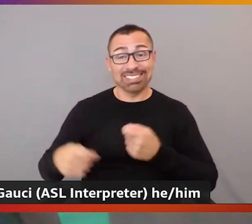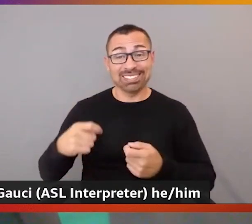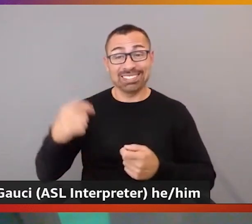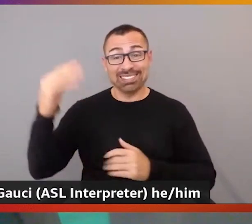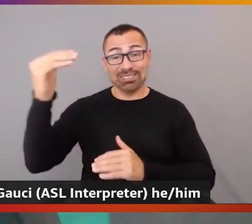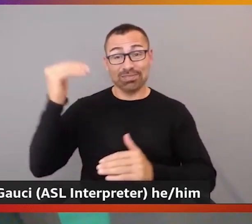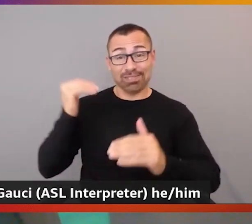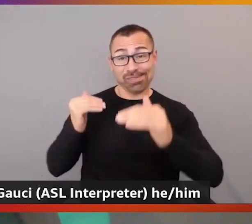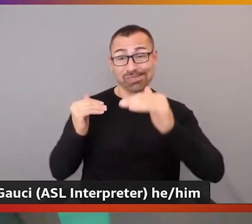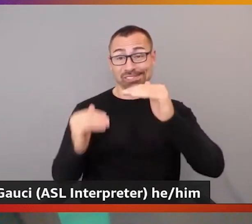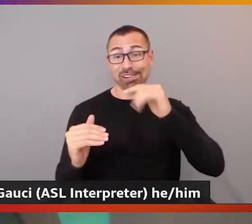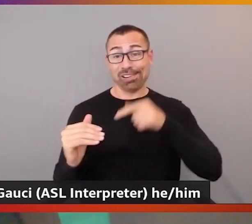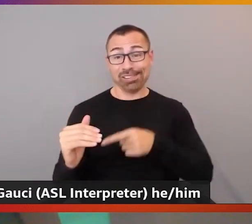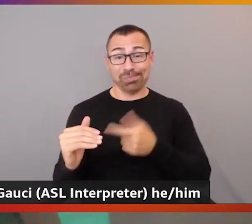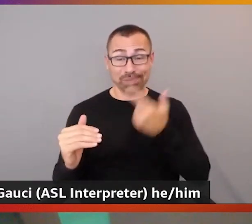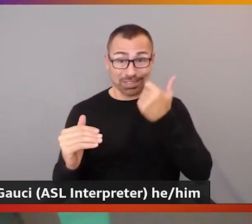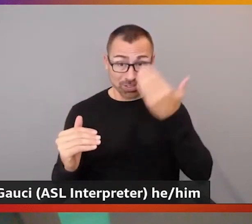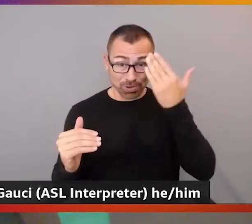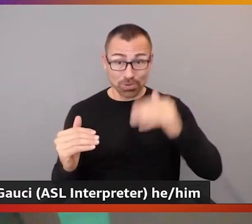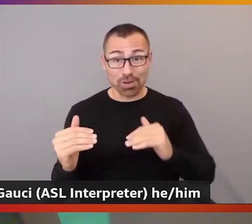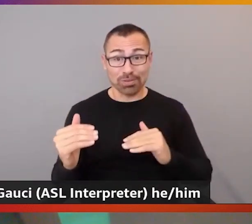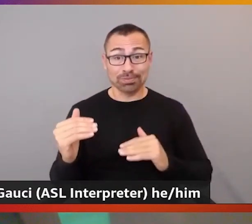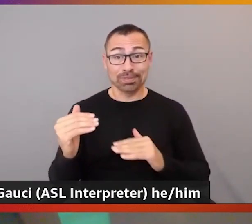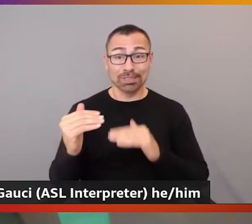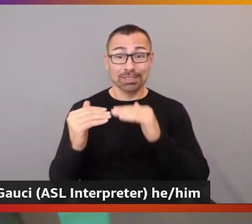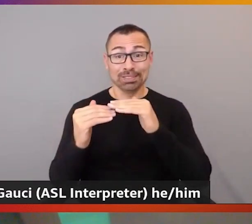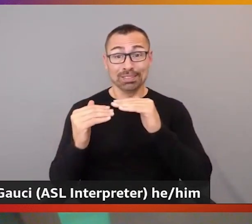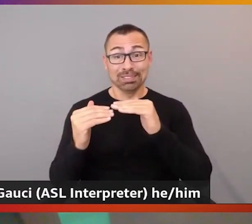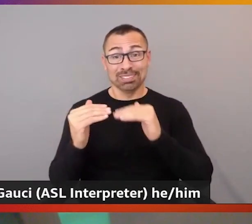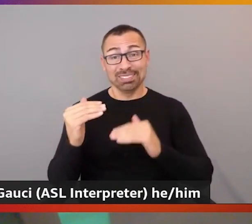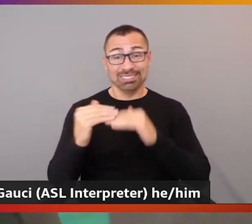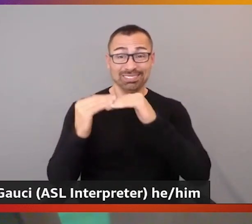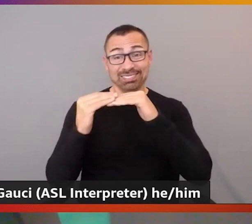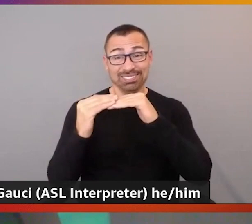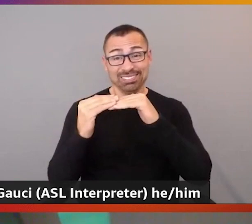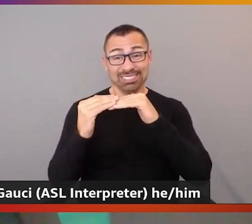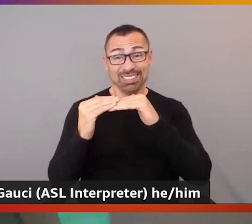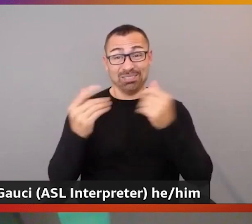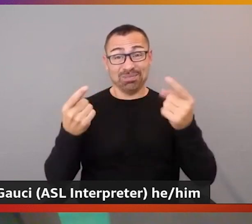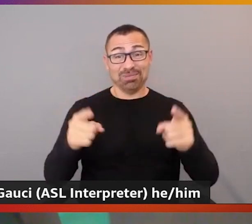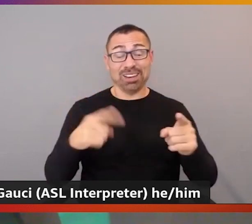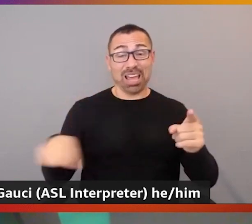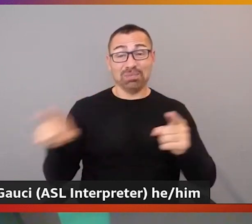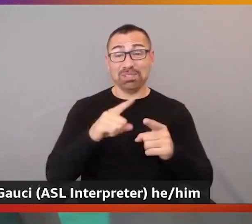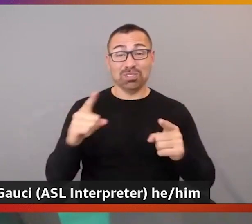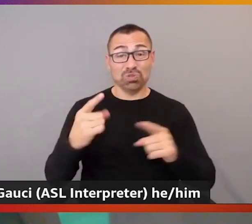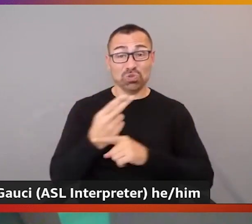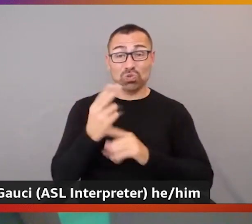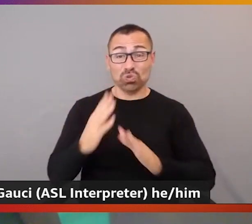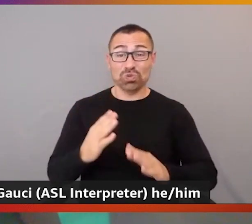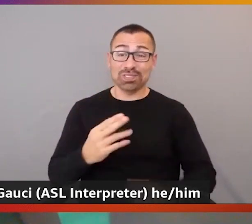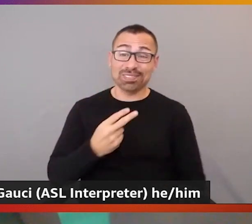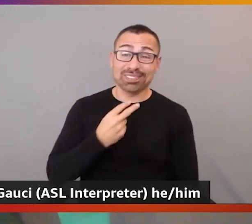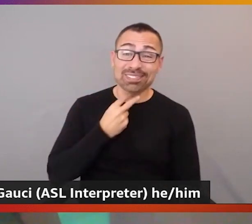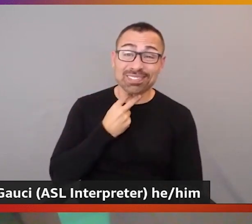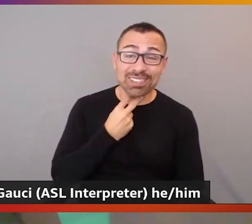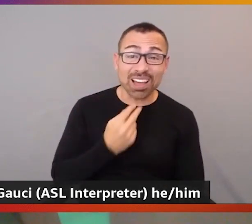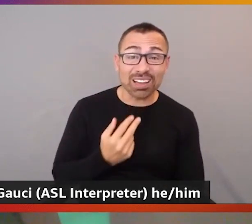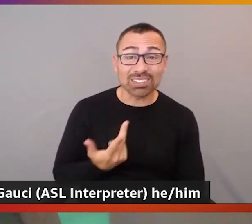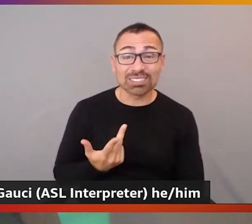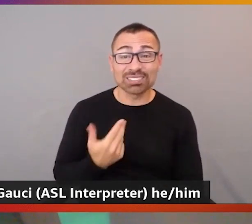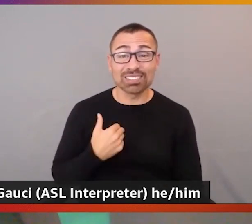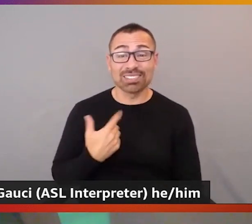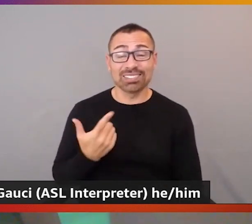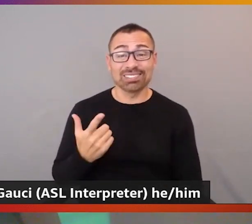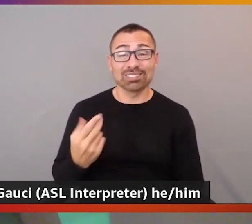because you don't know, and what ends up happening is your users get throttled and your application gets throttled and your users have a bad